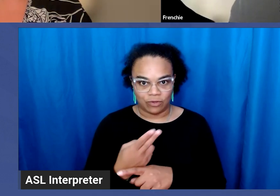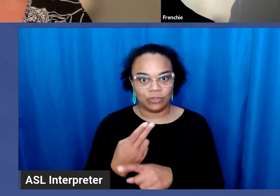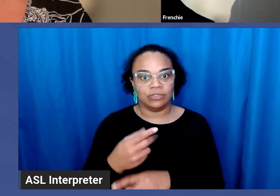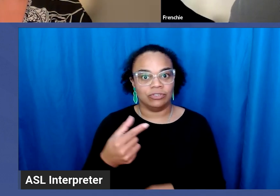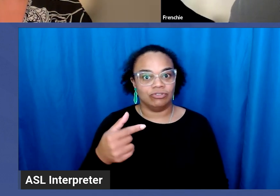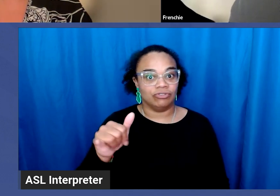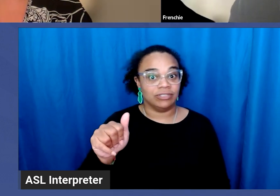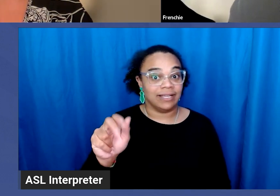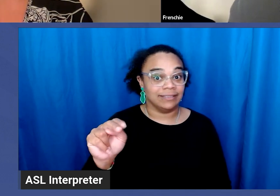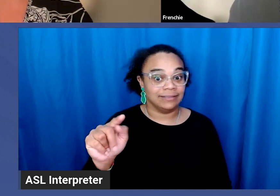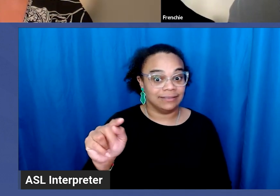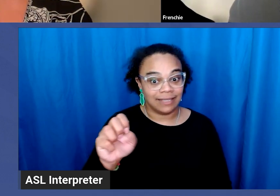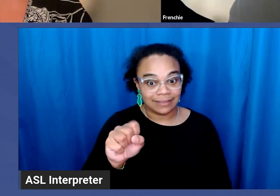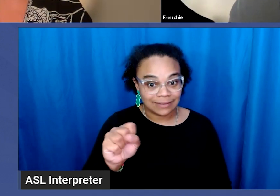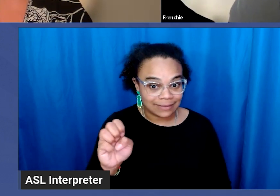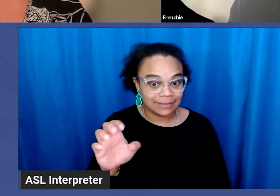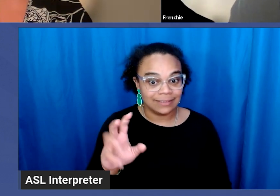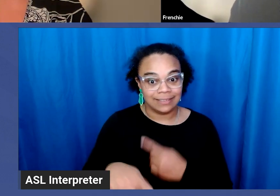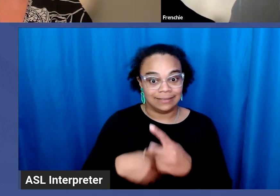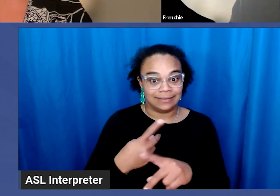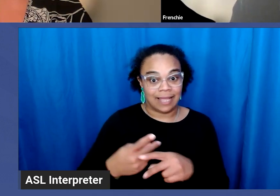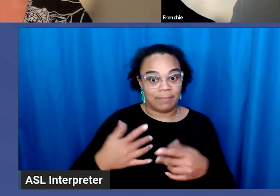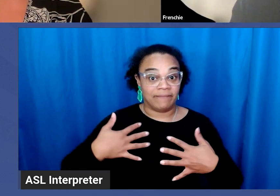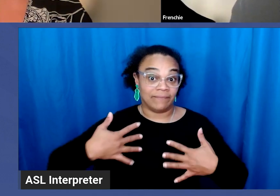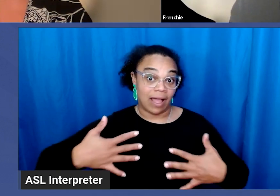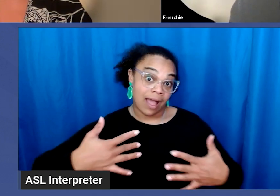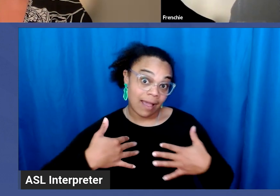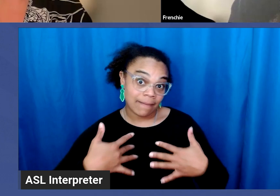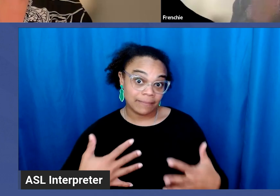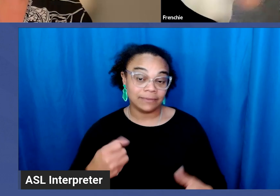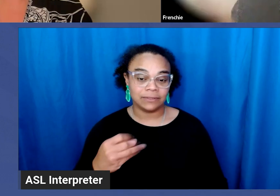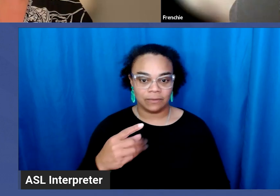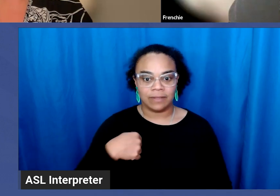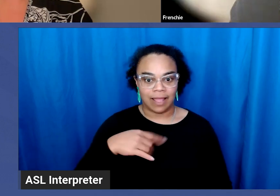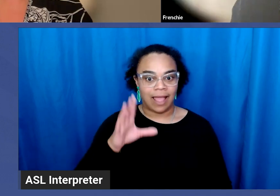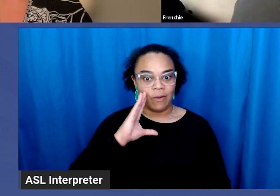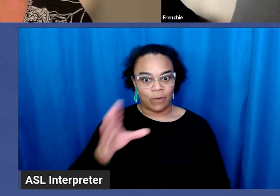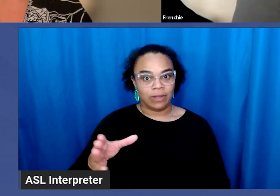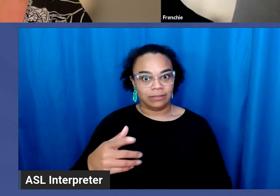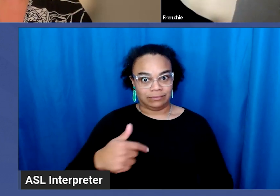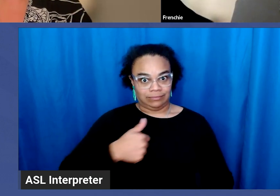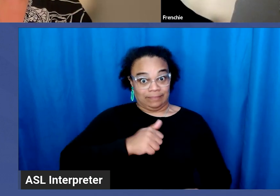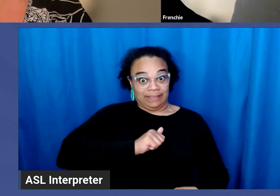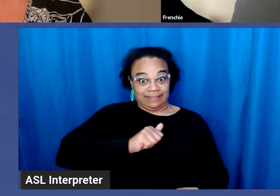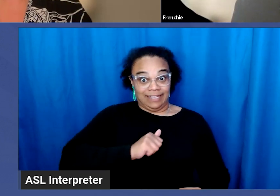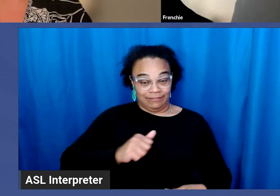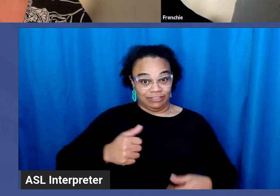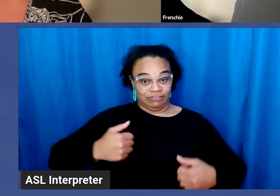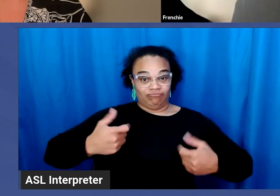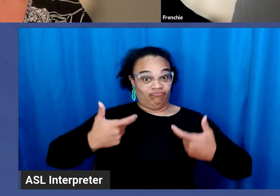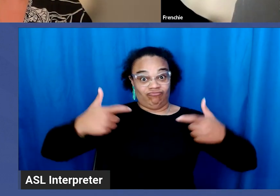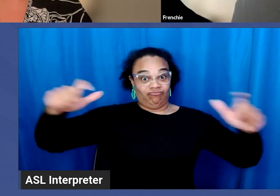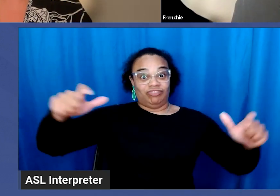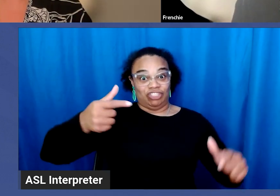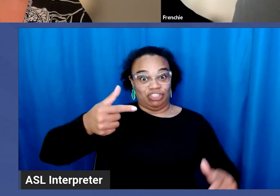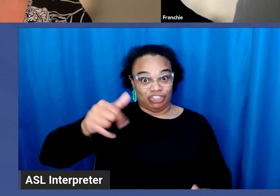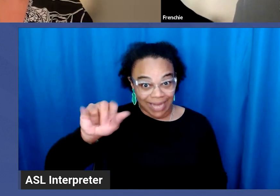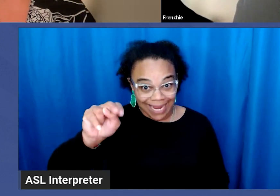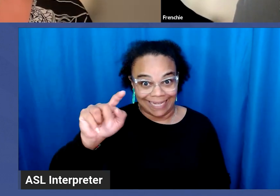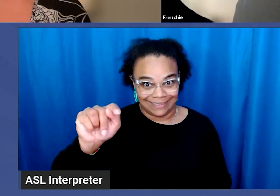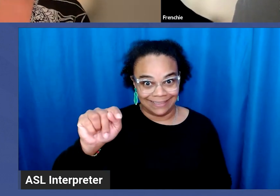giantess type of vibes. So I'll be a giant in my art